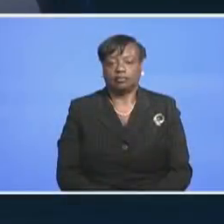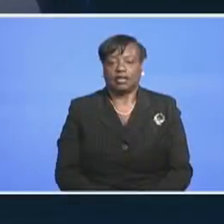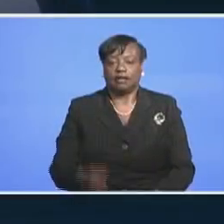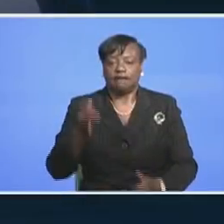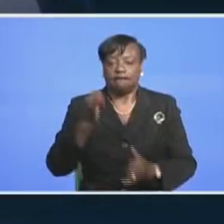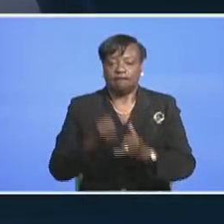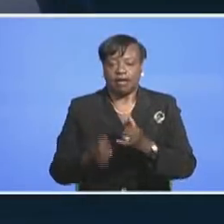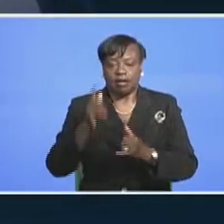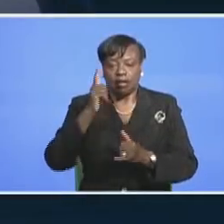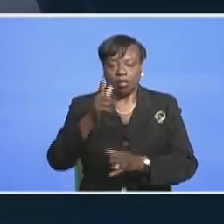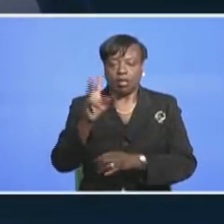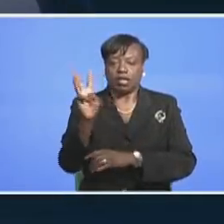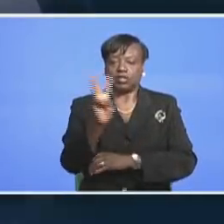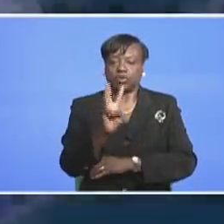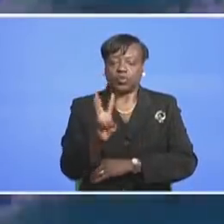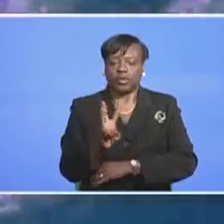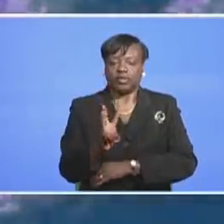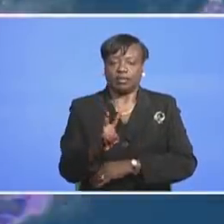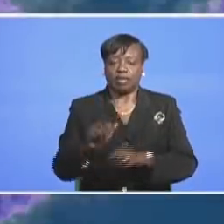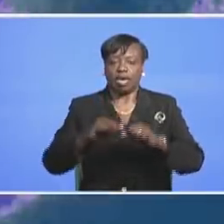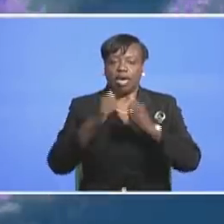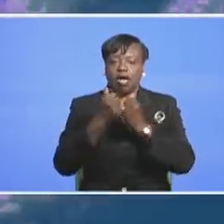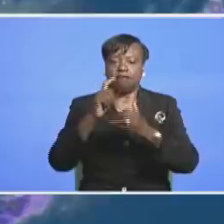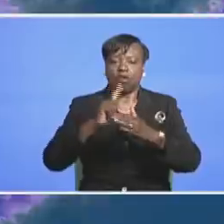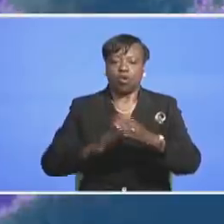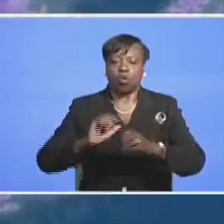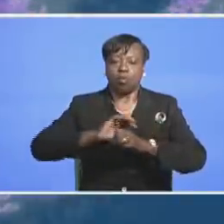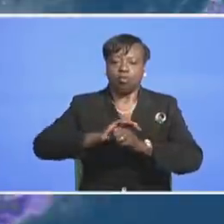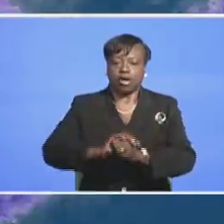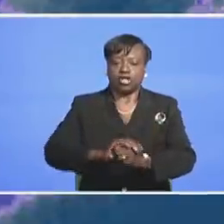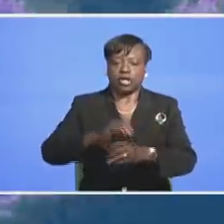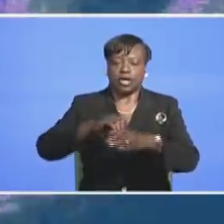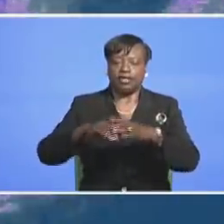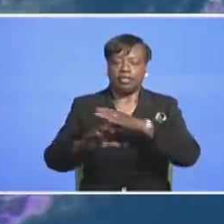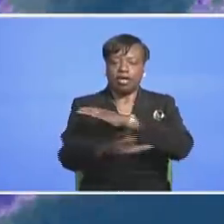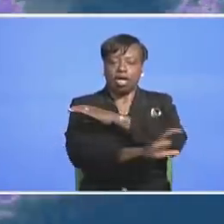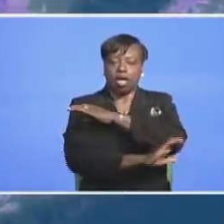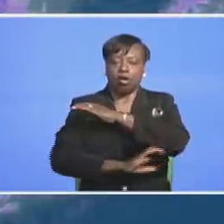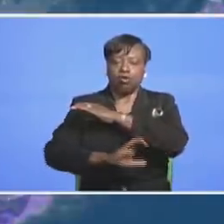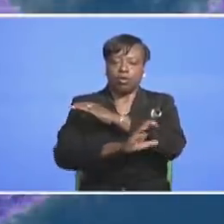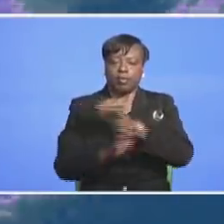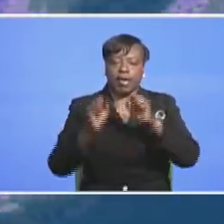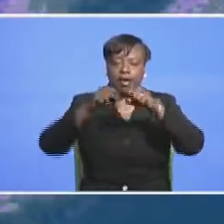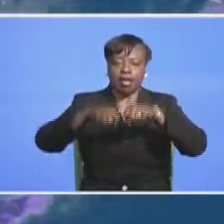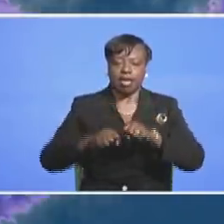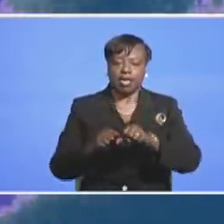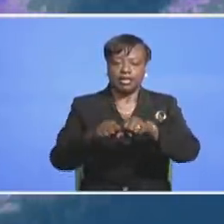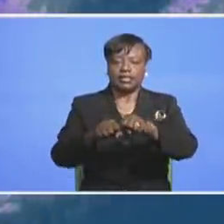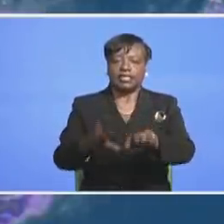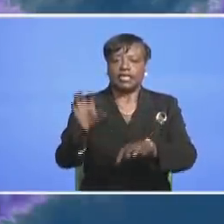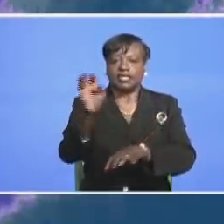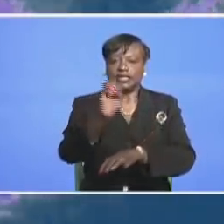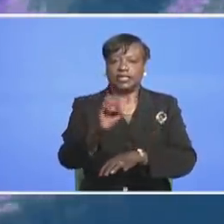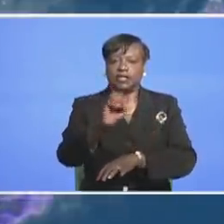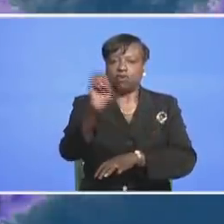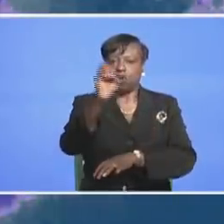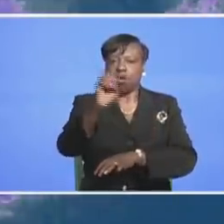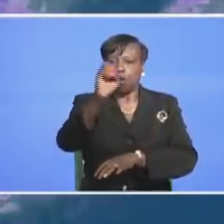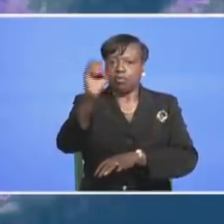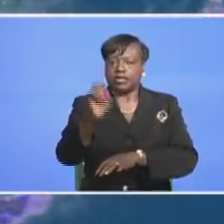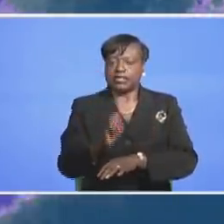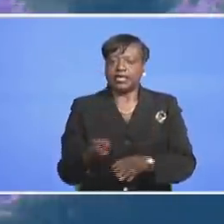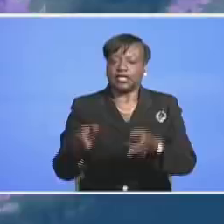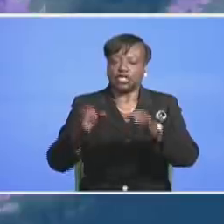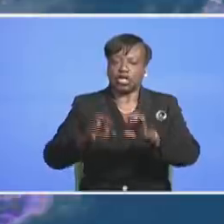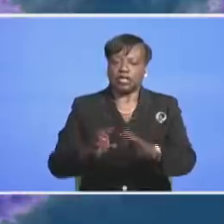In our final look at weather, this area of low pressure in the Caribbean Sea has about a 0% chance of development at this time. And that's